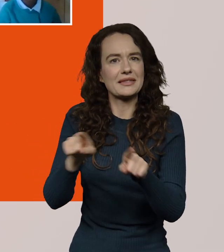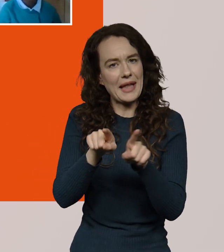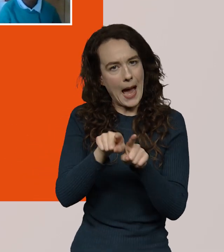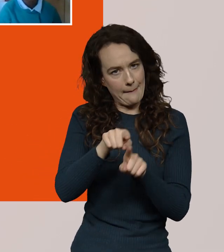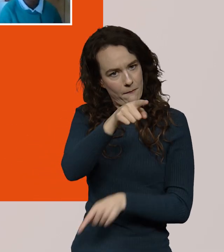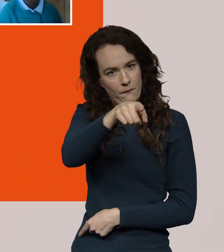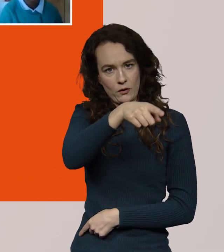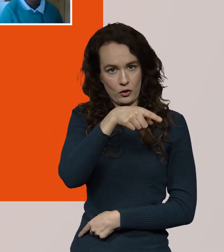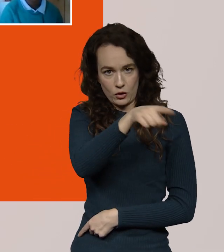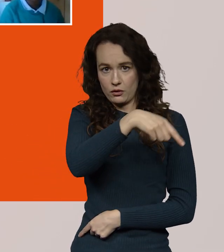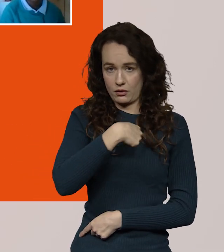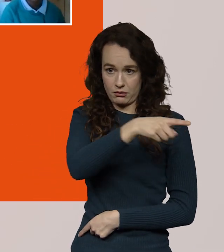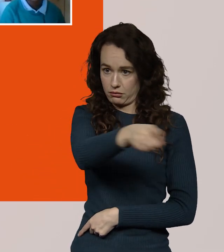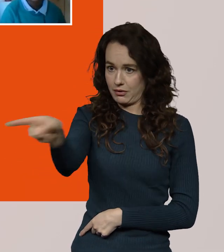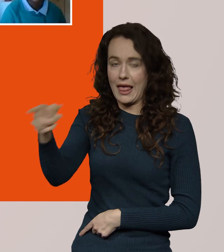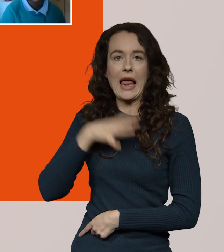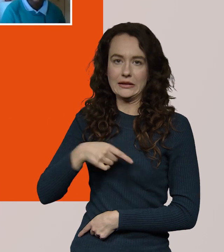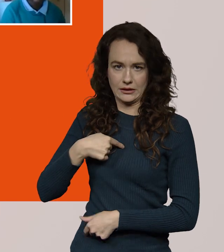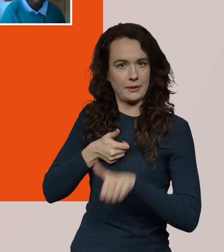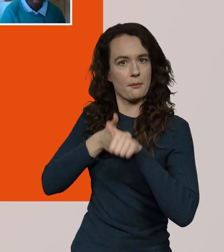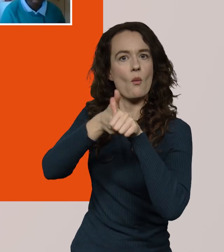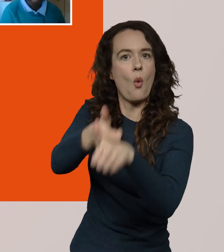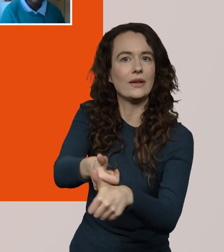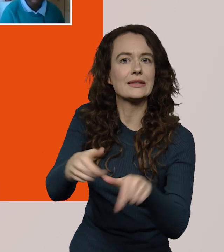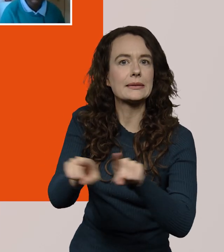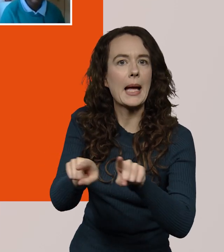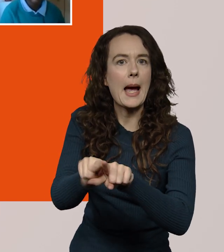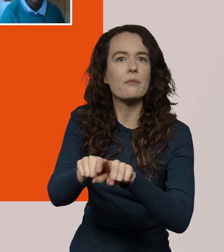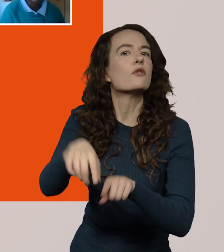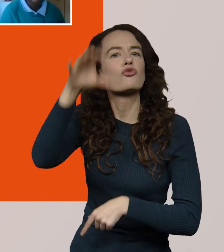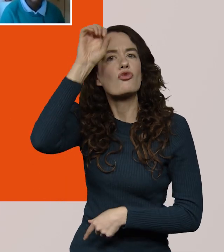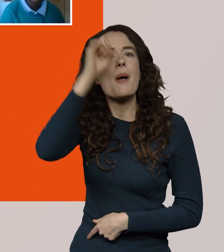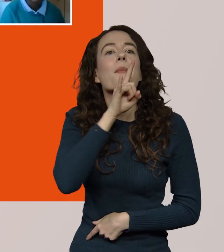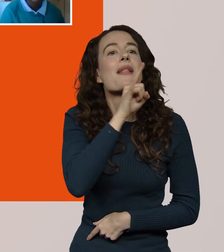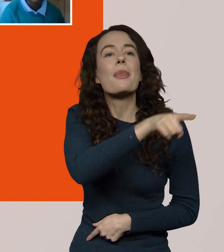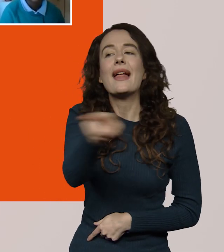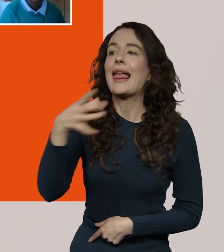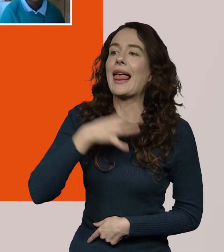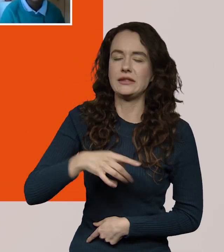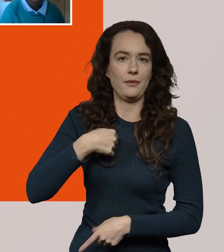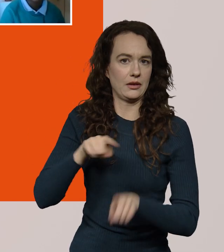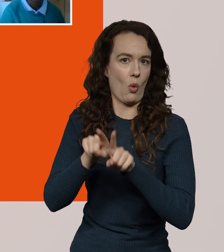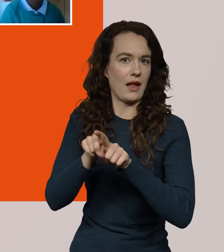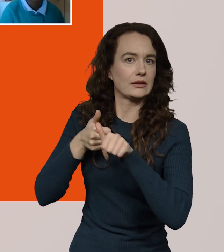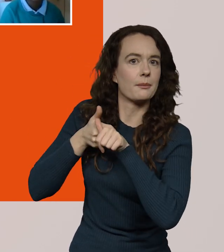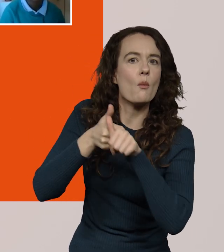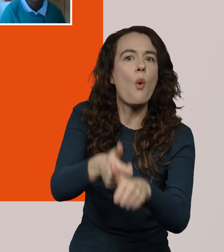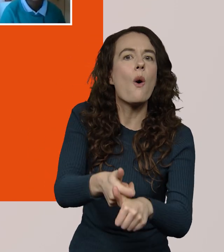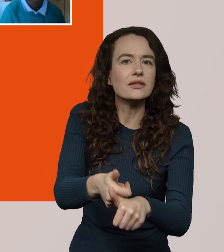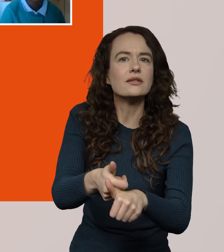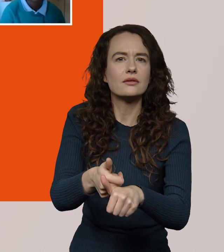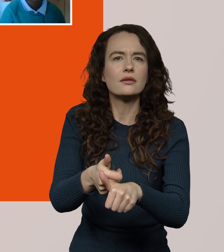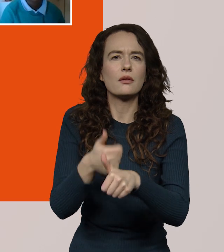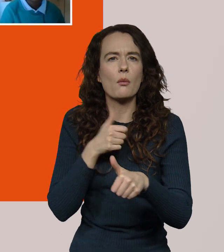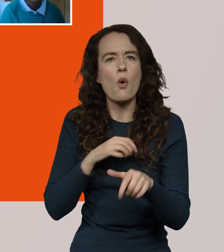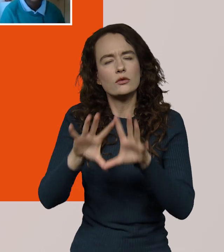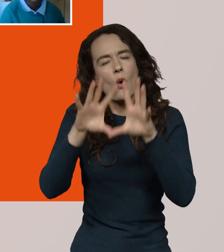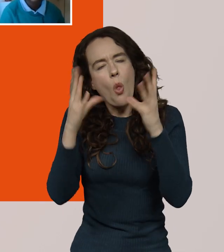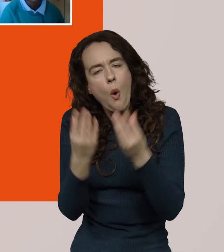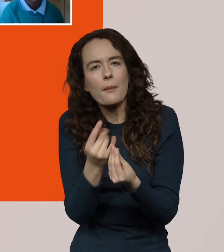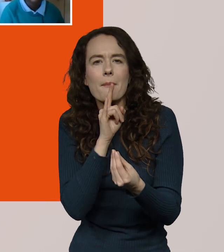Mine definitely would be my mom and my dad, actually. My mom to me, just